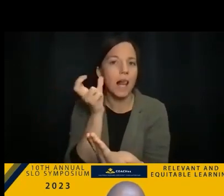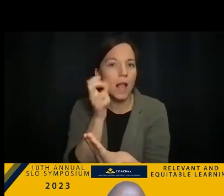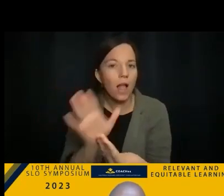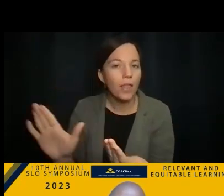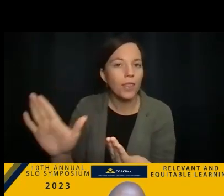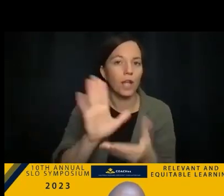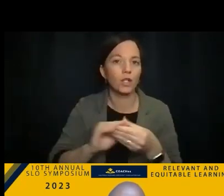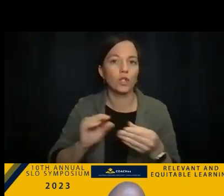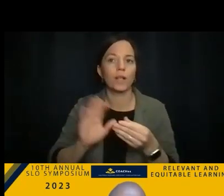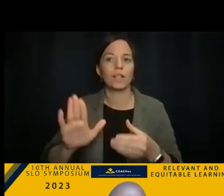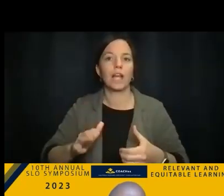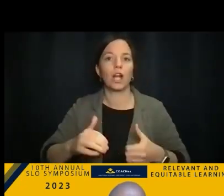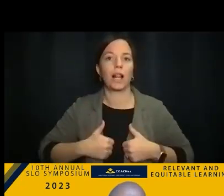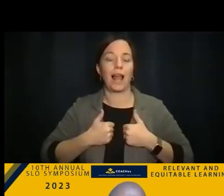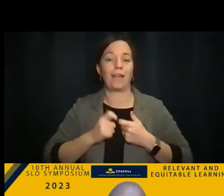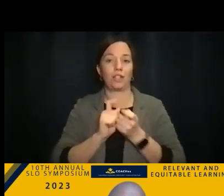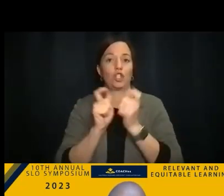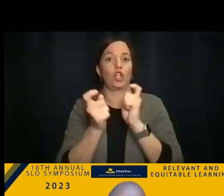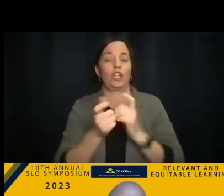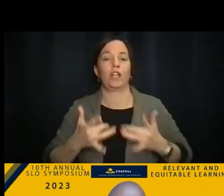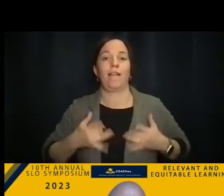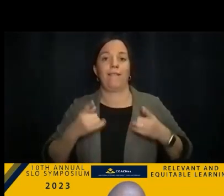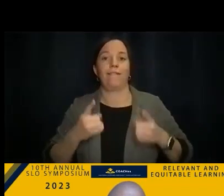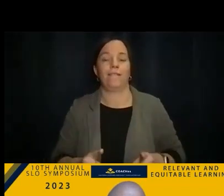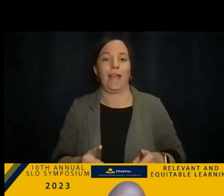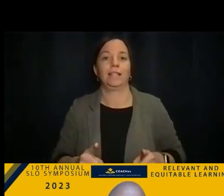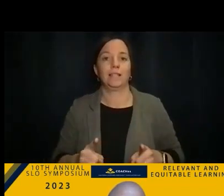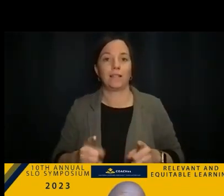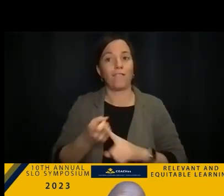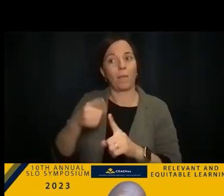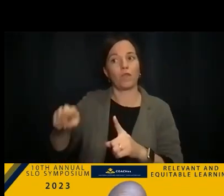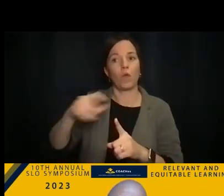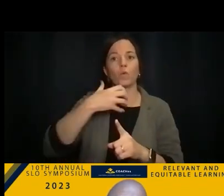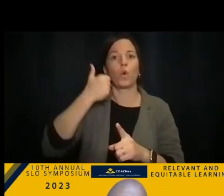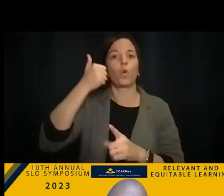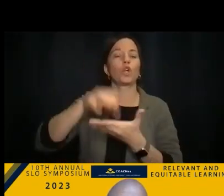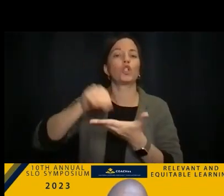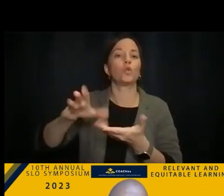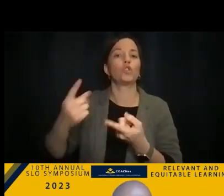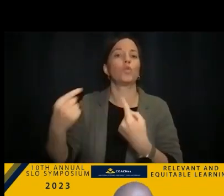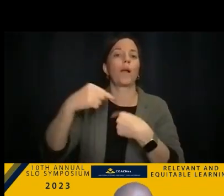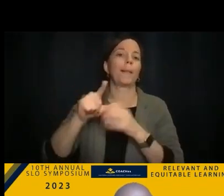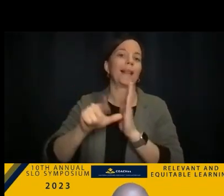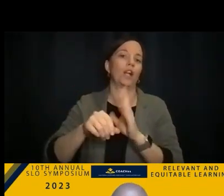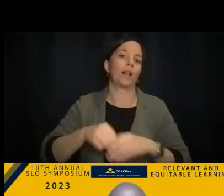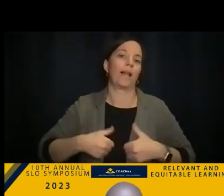life-changing events that occurred with our older students who come to us later in life.